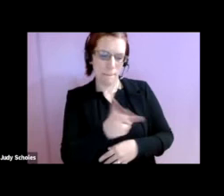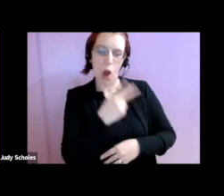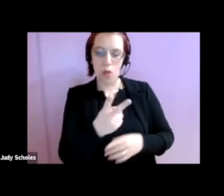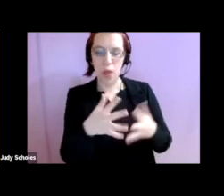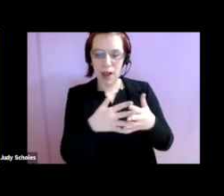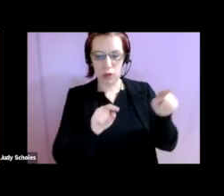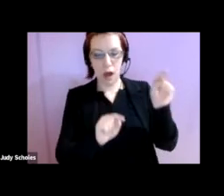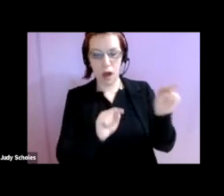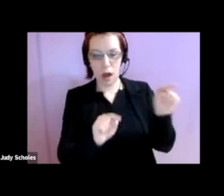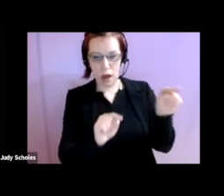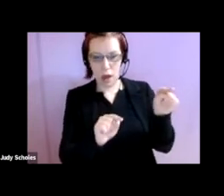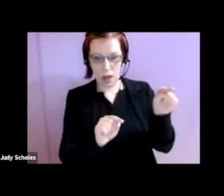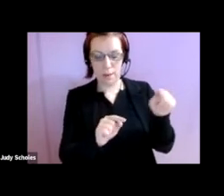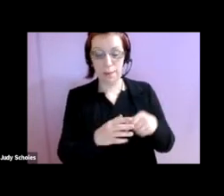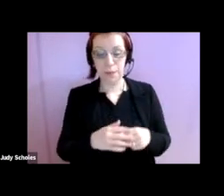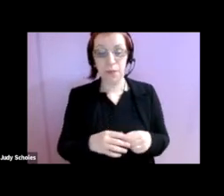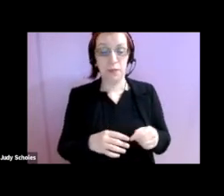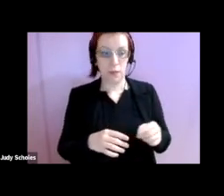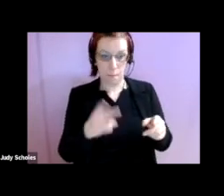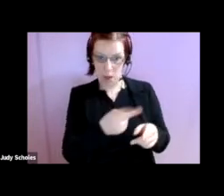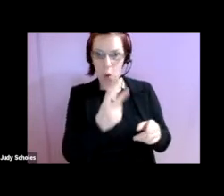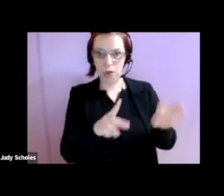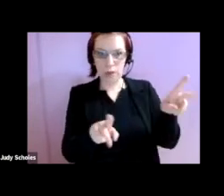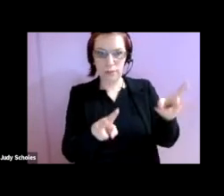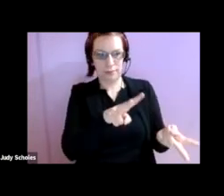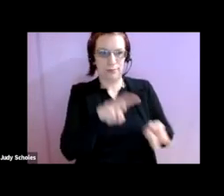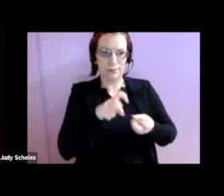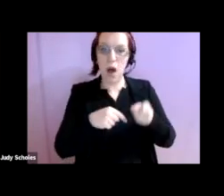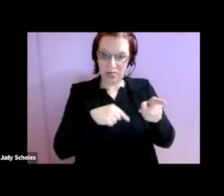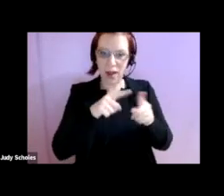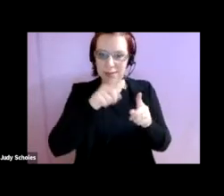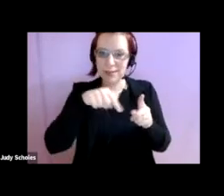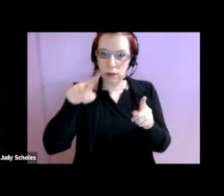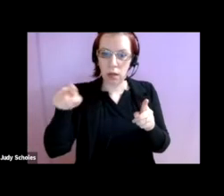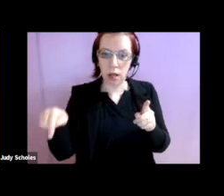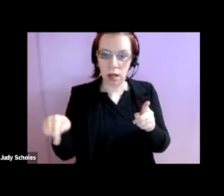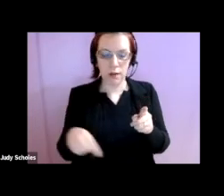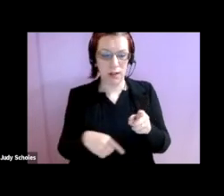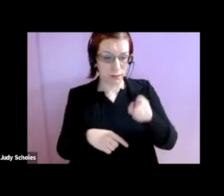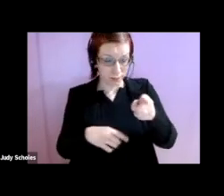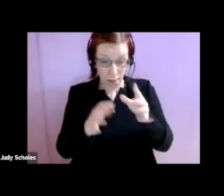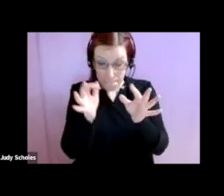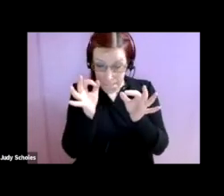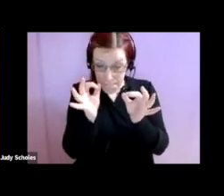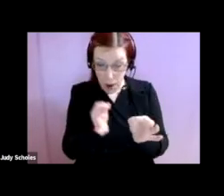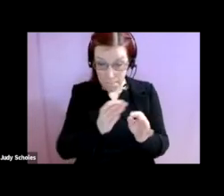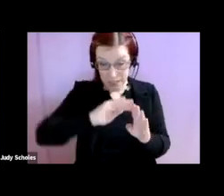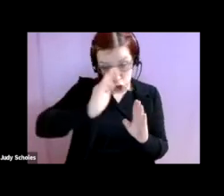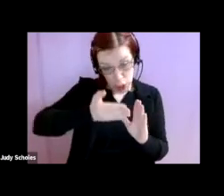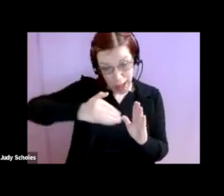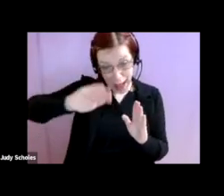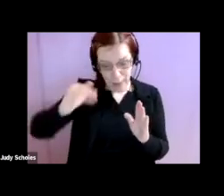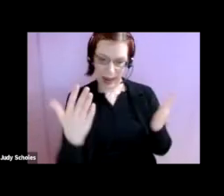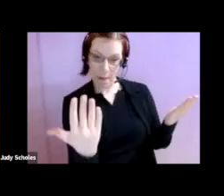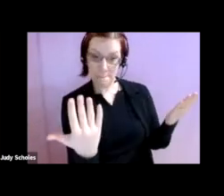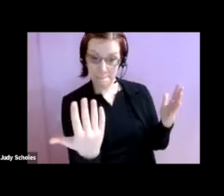exact shape of that signal, the way, the frequency that our mirrors shook at,